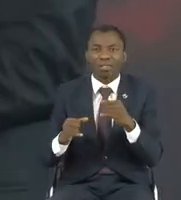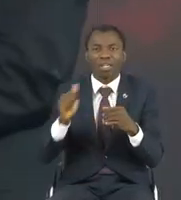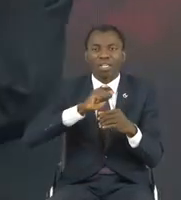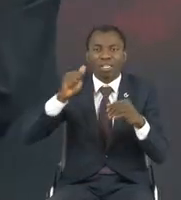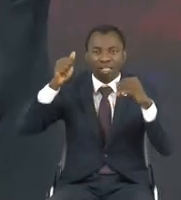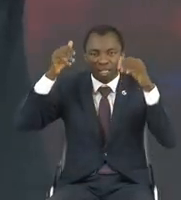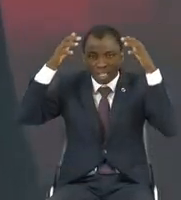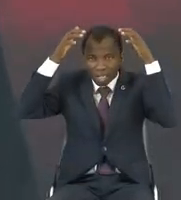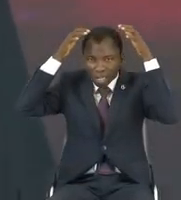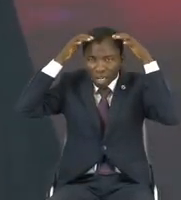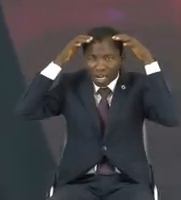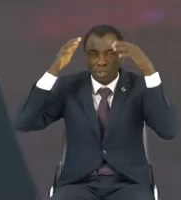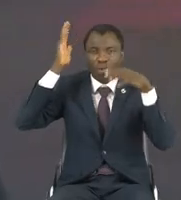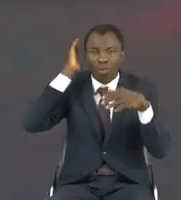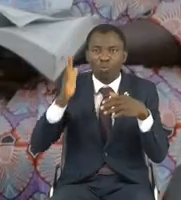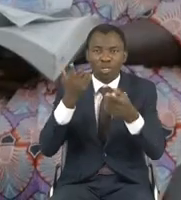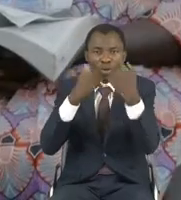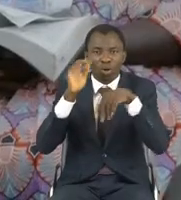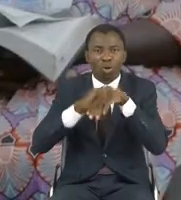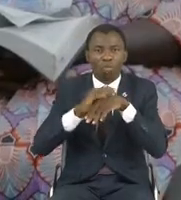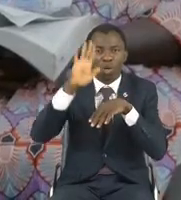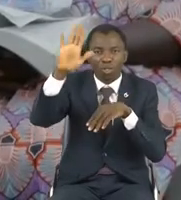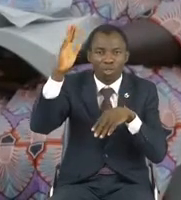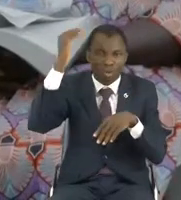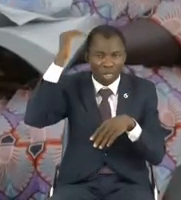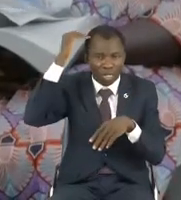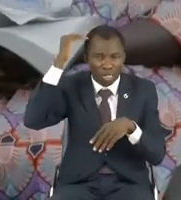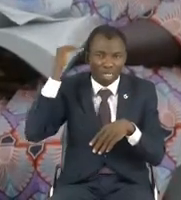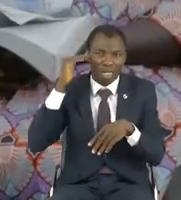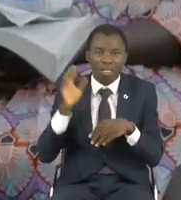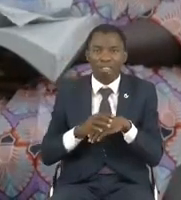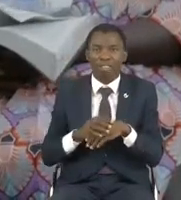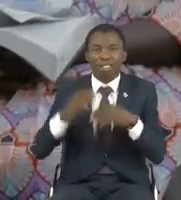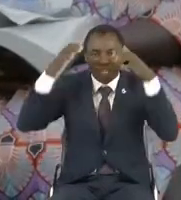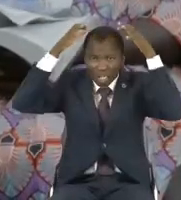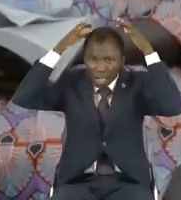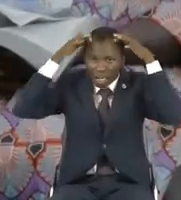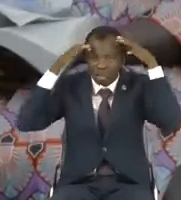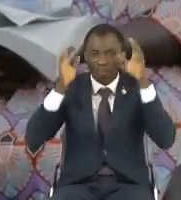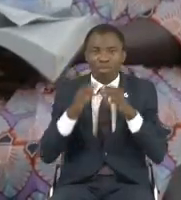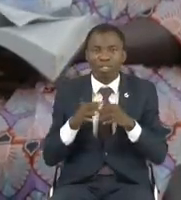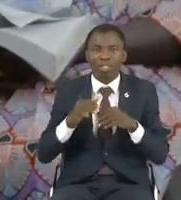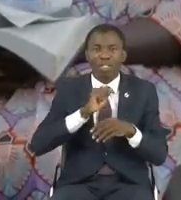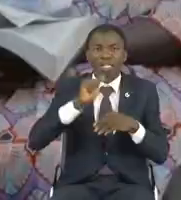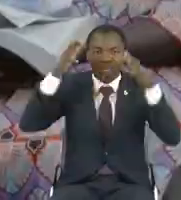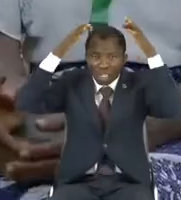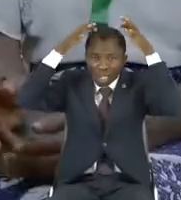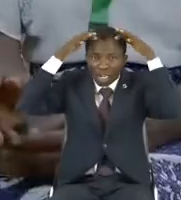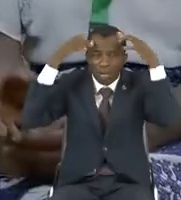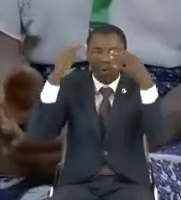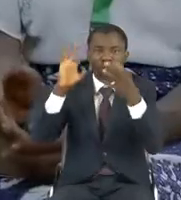will come upon your head. Amen. Crown. The crown of